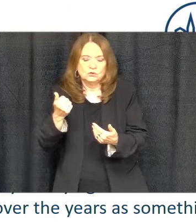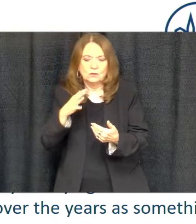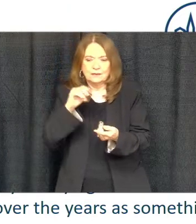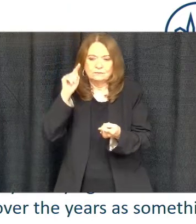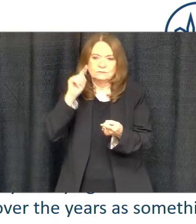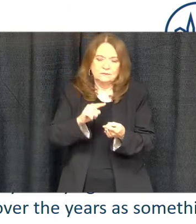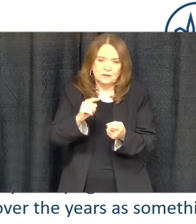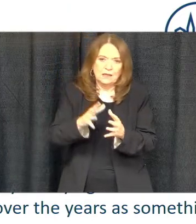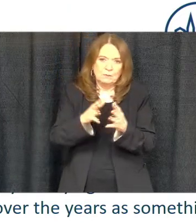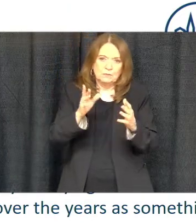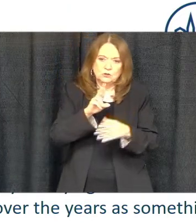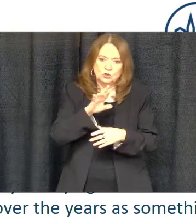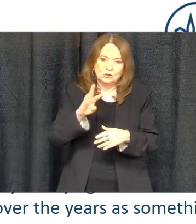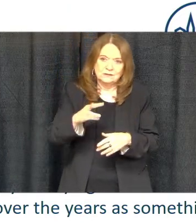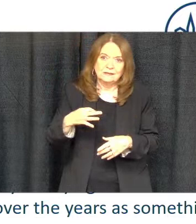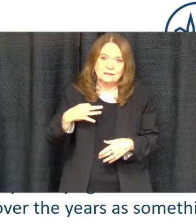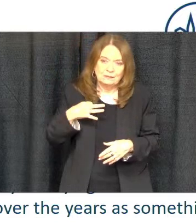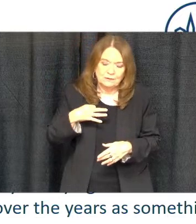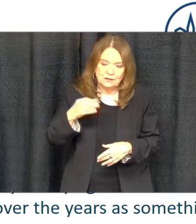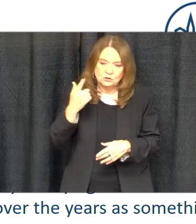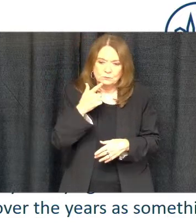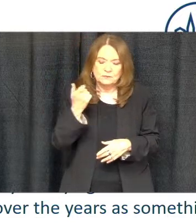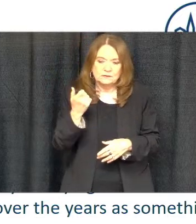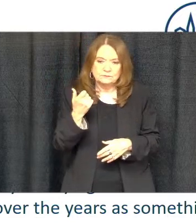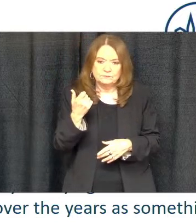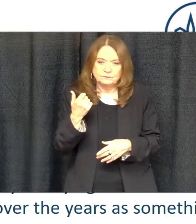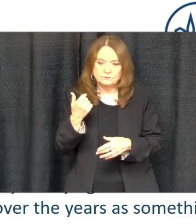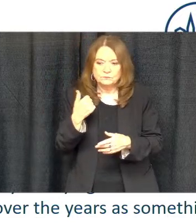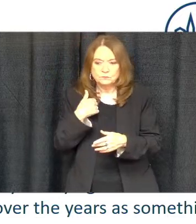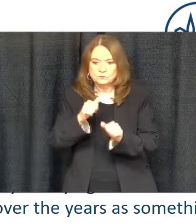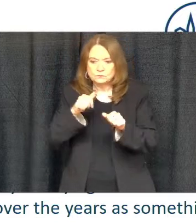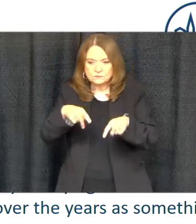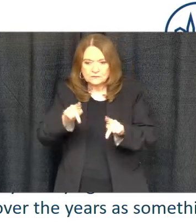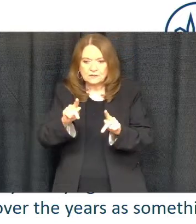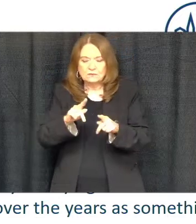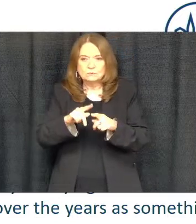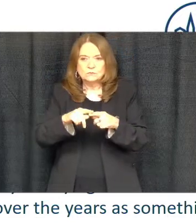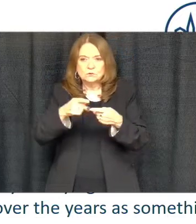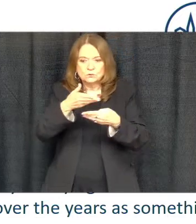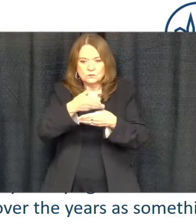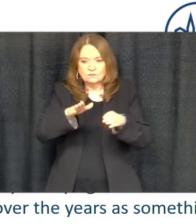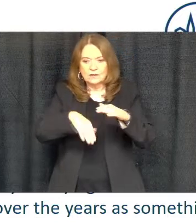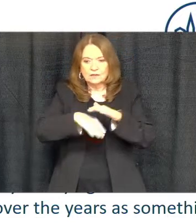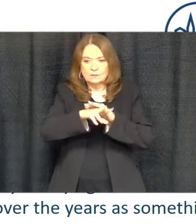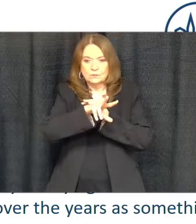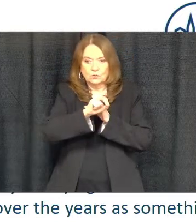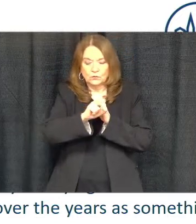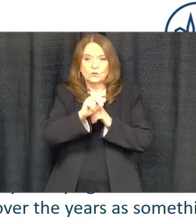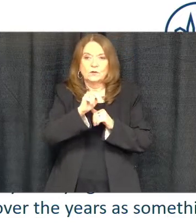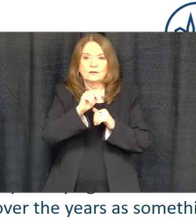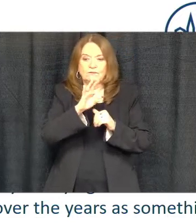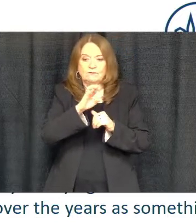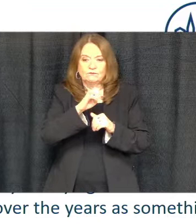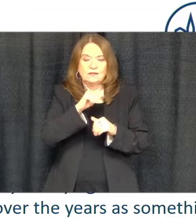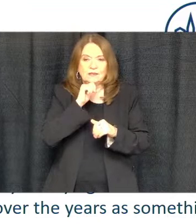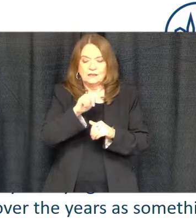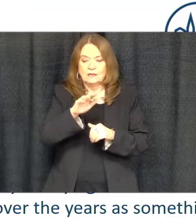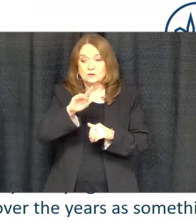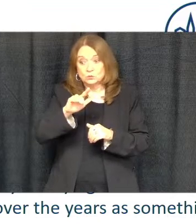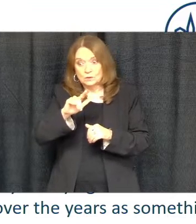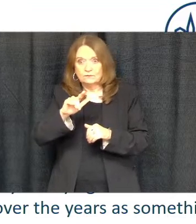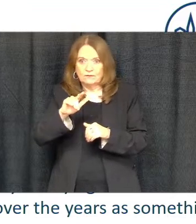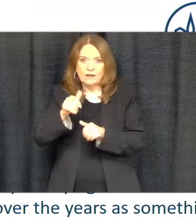the amount of R6 applications because we're going to allow them to be divided up to 30 feet, not 25 feet like R6, but 30